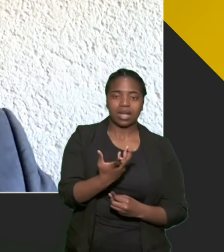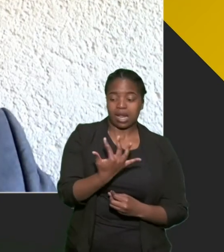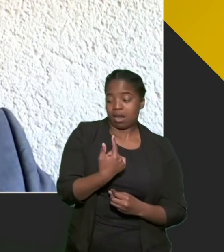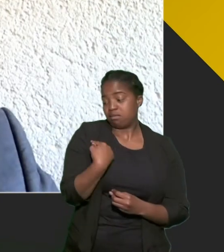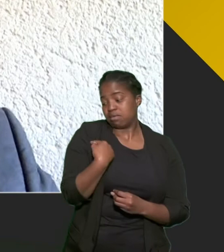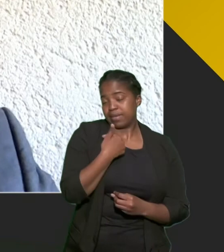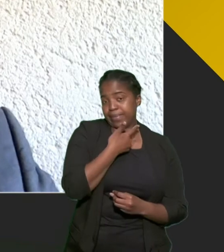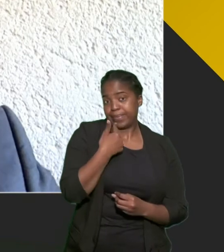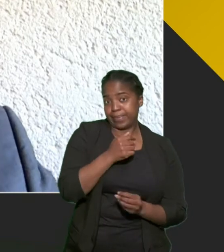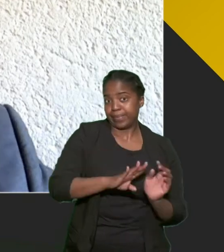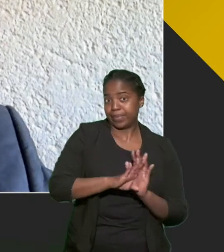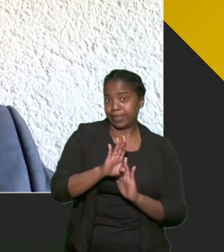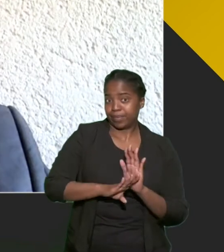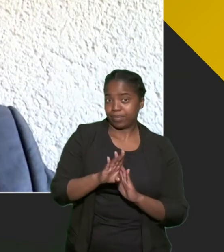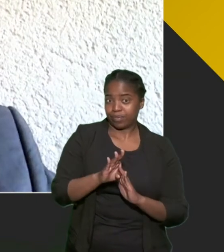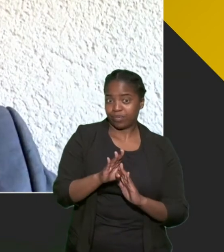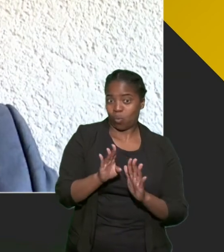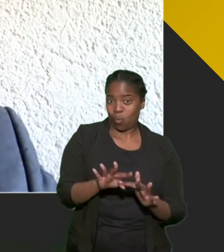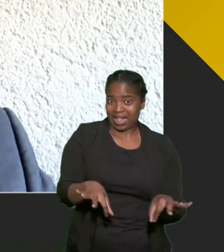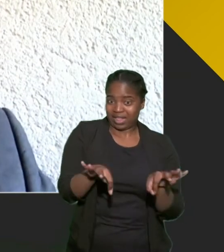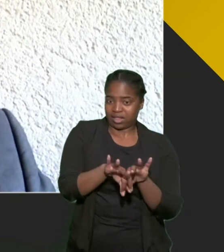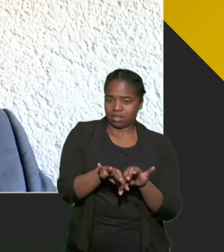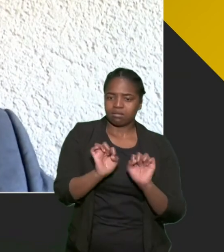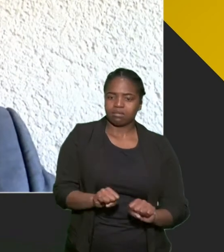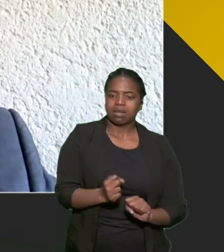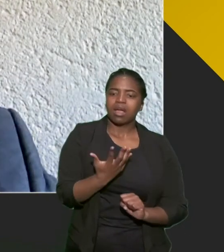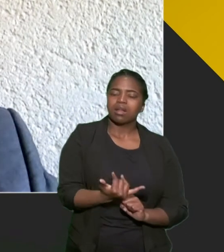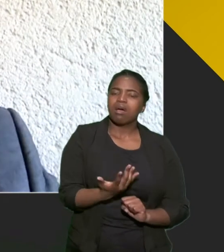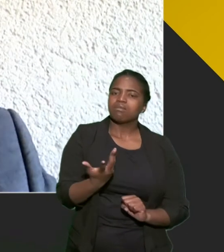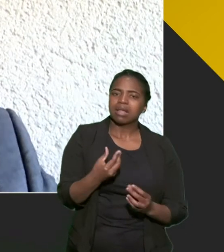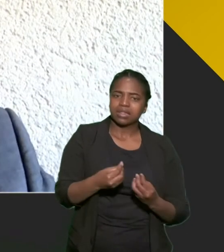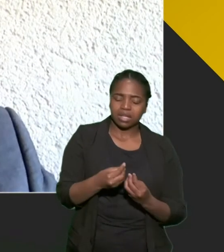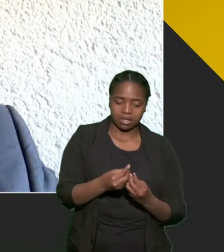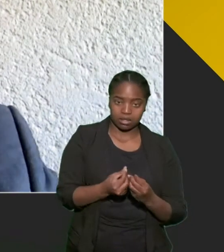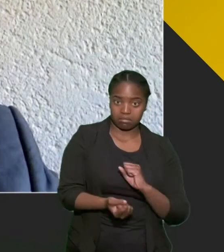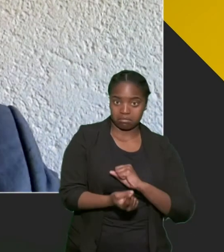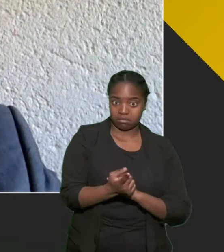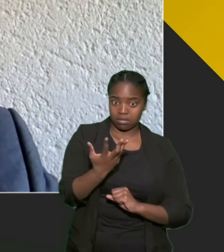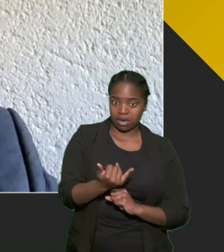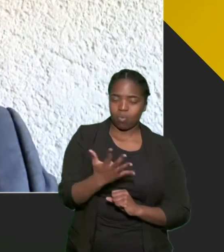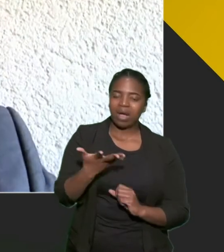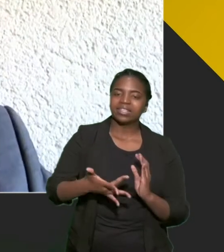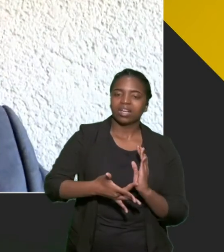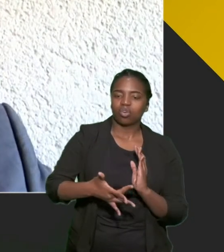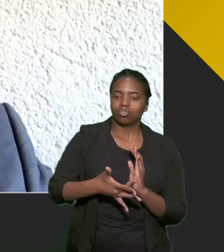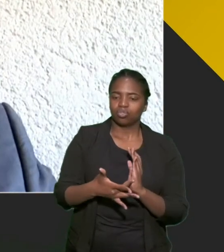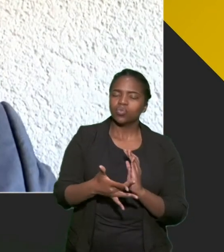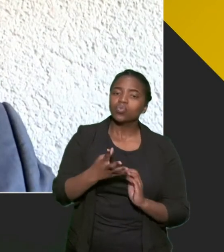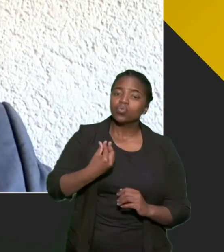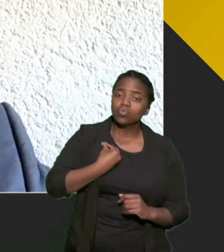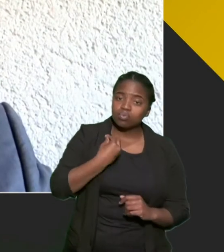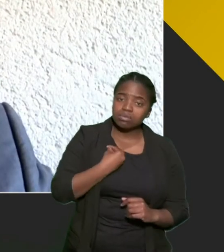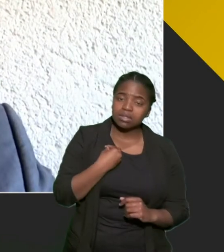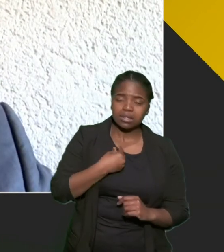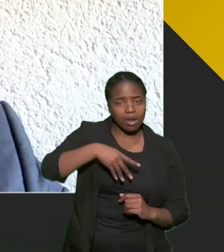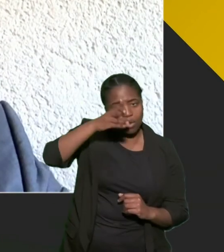recent developments in terms of wealth acquisition, most of the wealth that has been acquired recently has been digital. Yes. You know, through